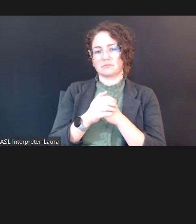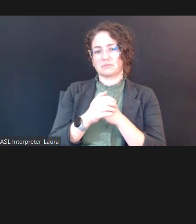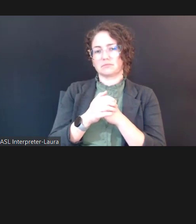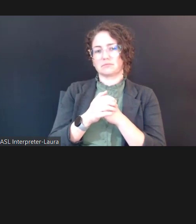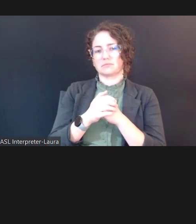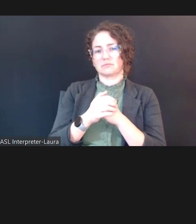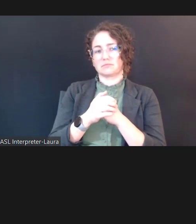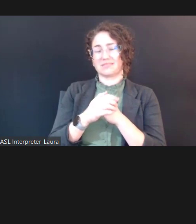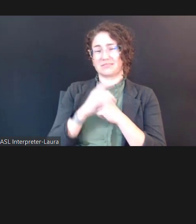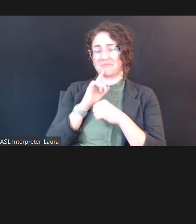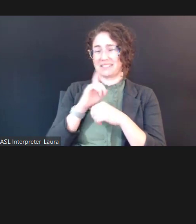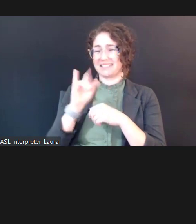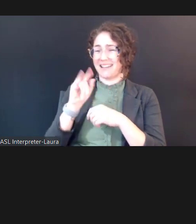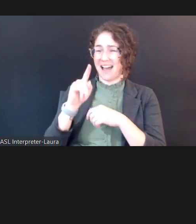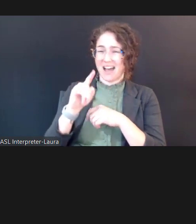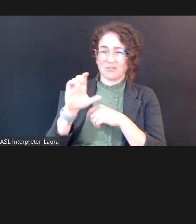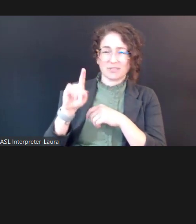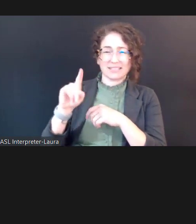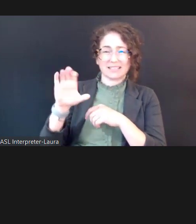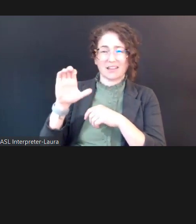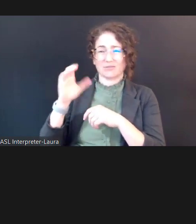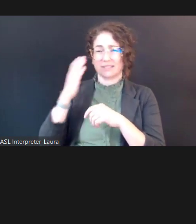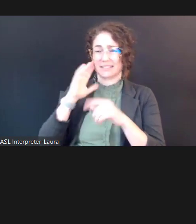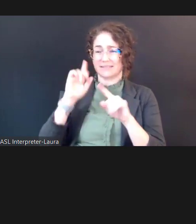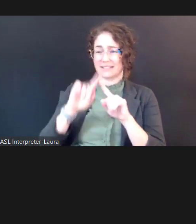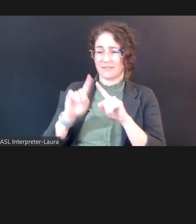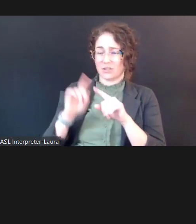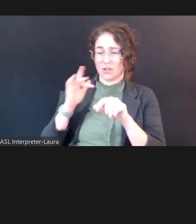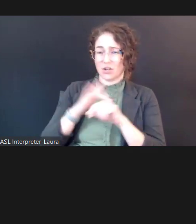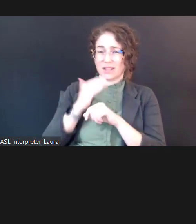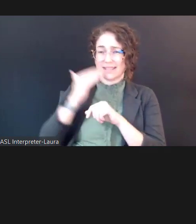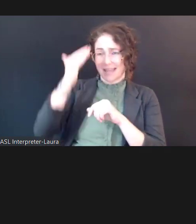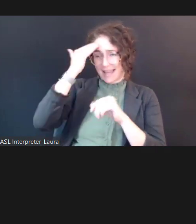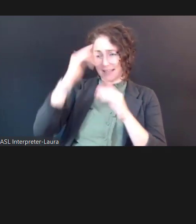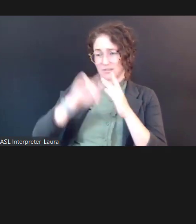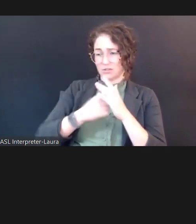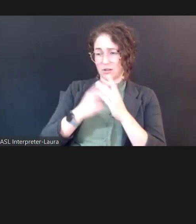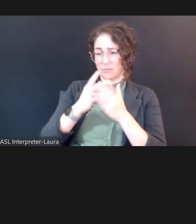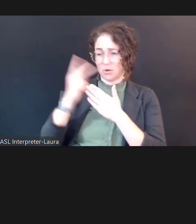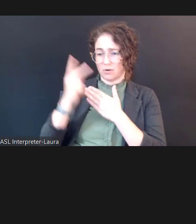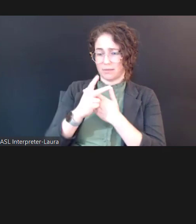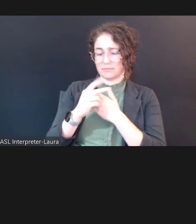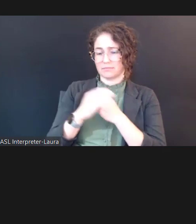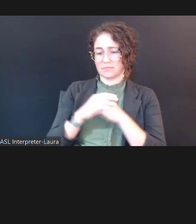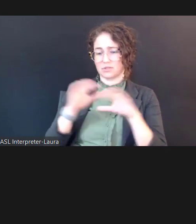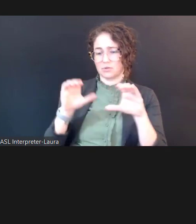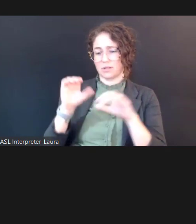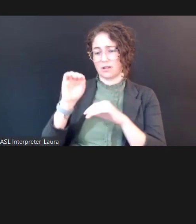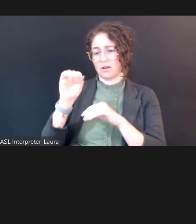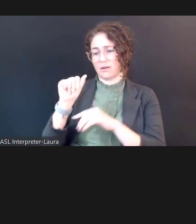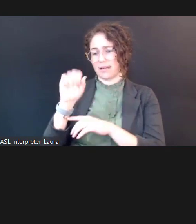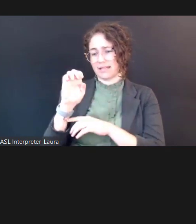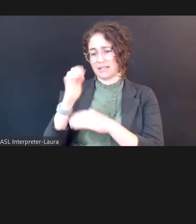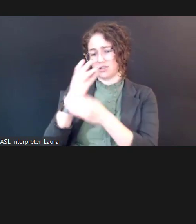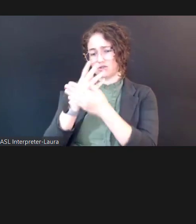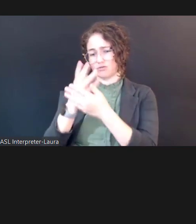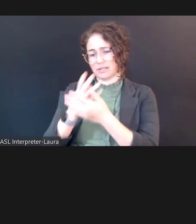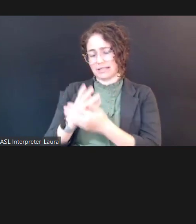really hundreds and hundreds of early Head Start and Head Start programs that are doing OAE screening,